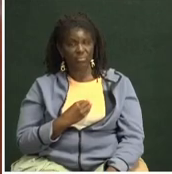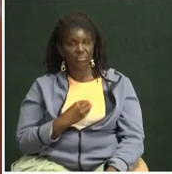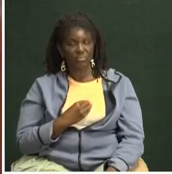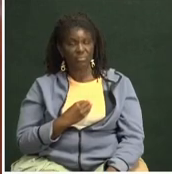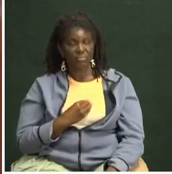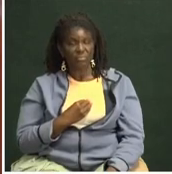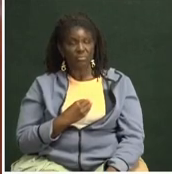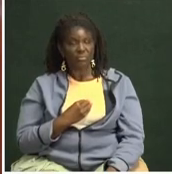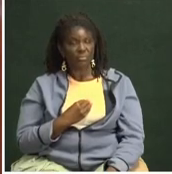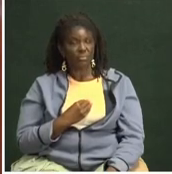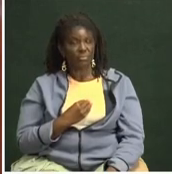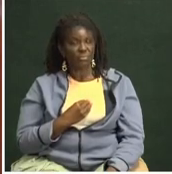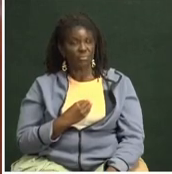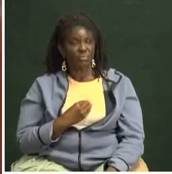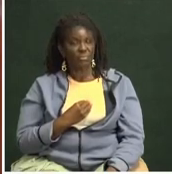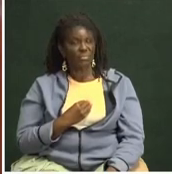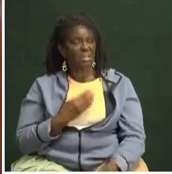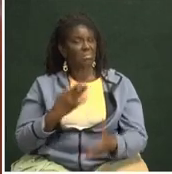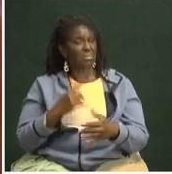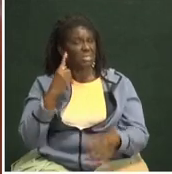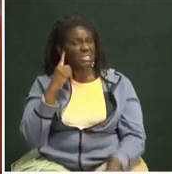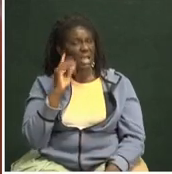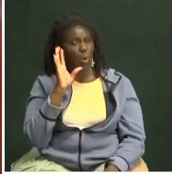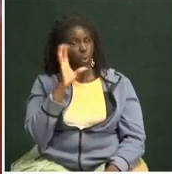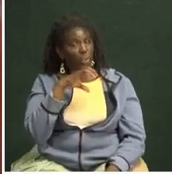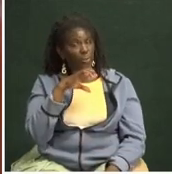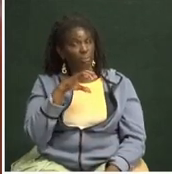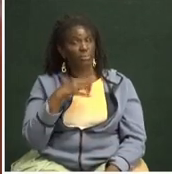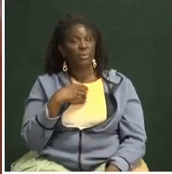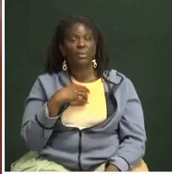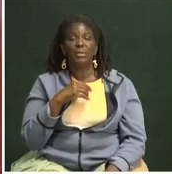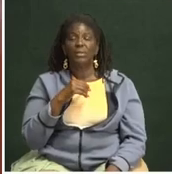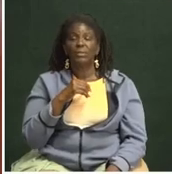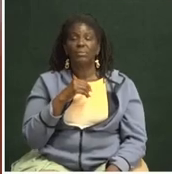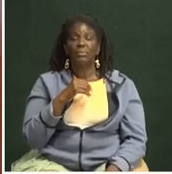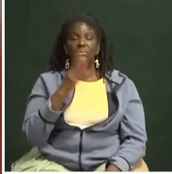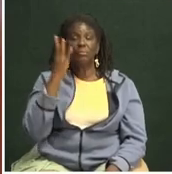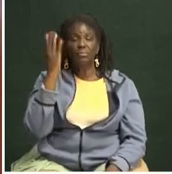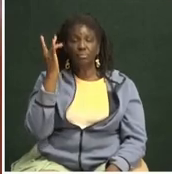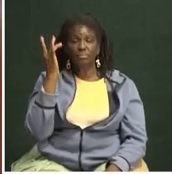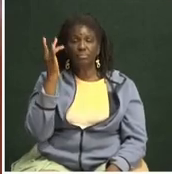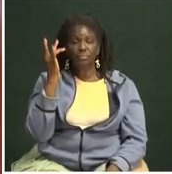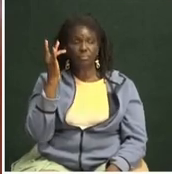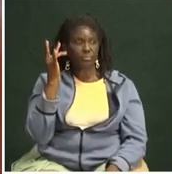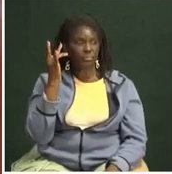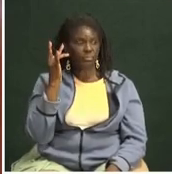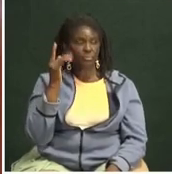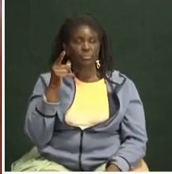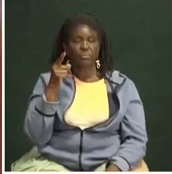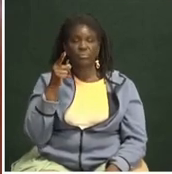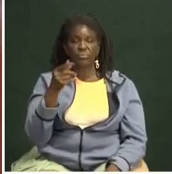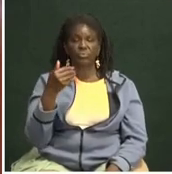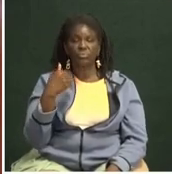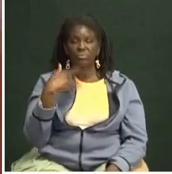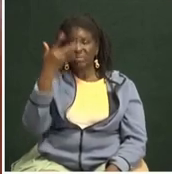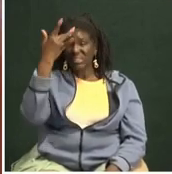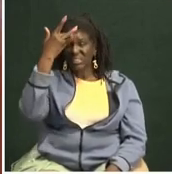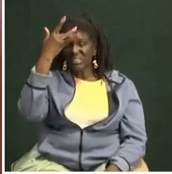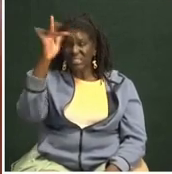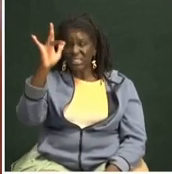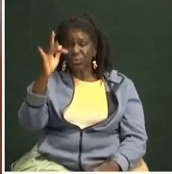Not cheesy, may sound cheesy. It's not, because you have the